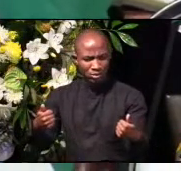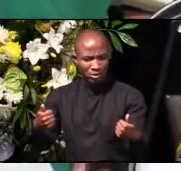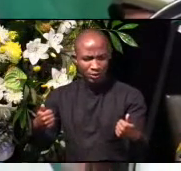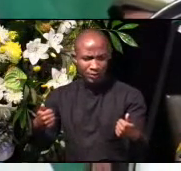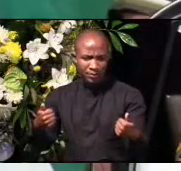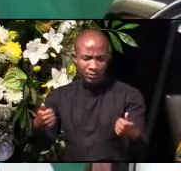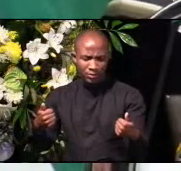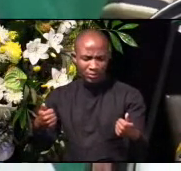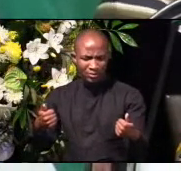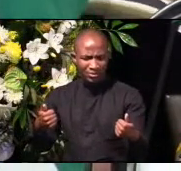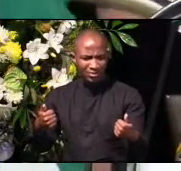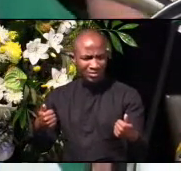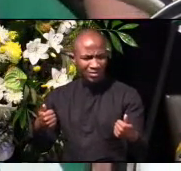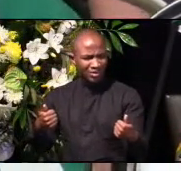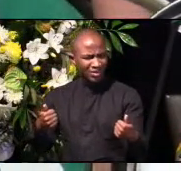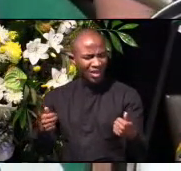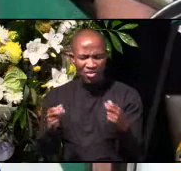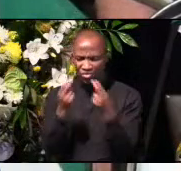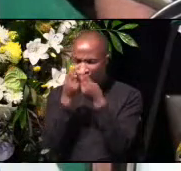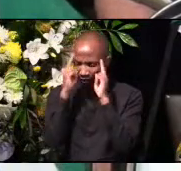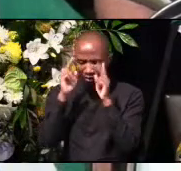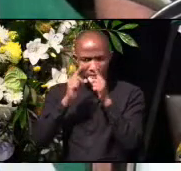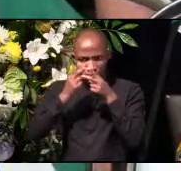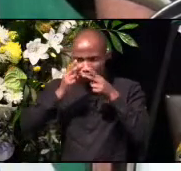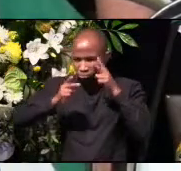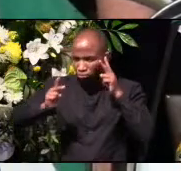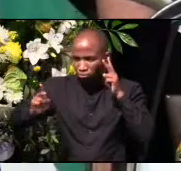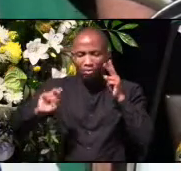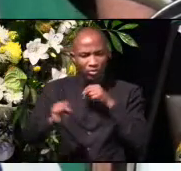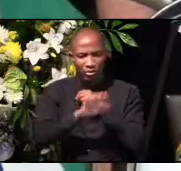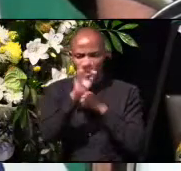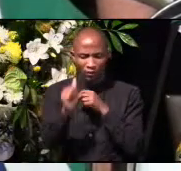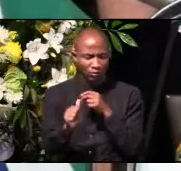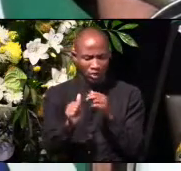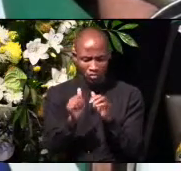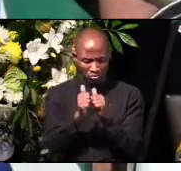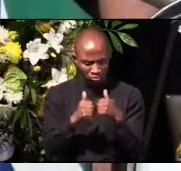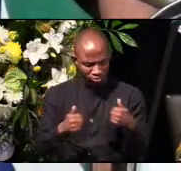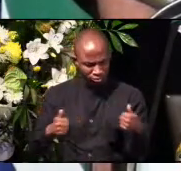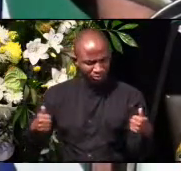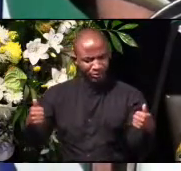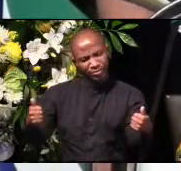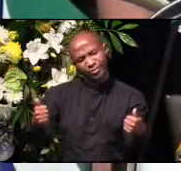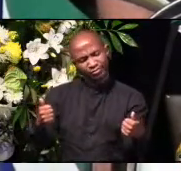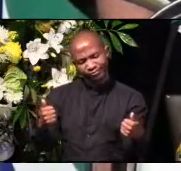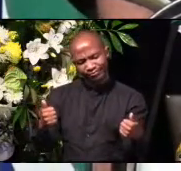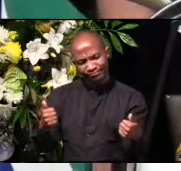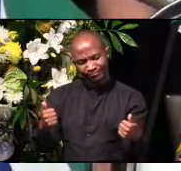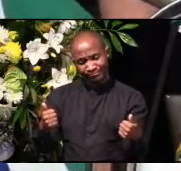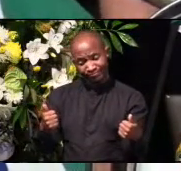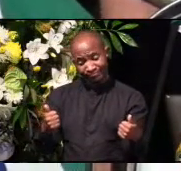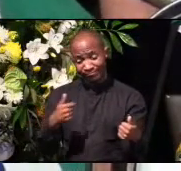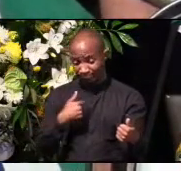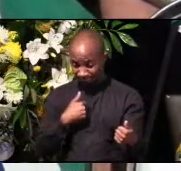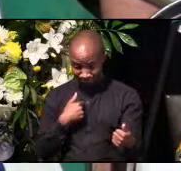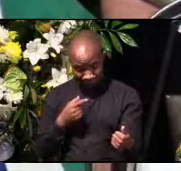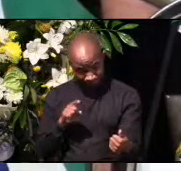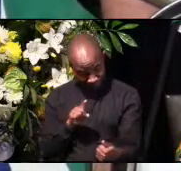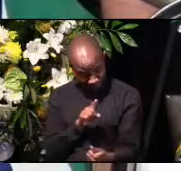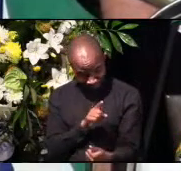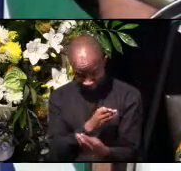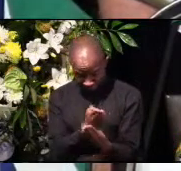of srcs across universities and I asked them one question